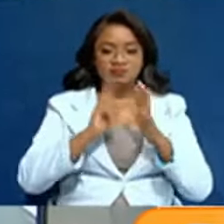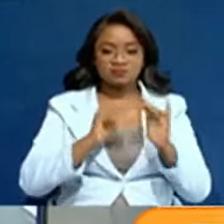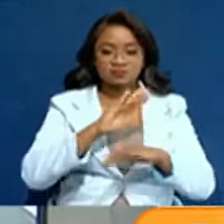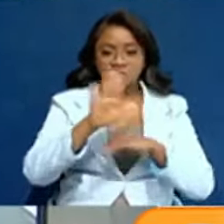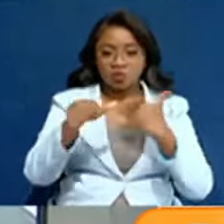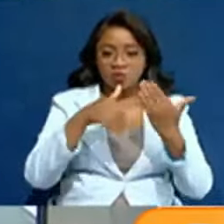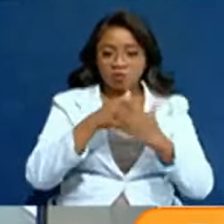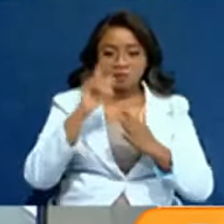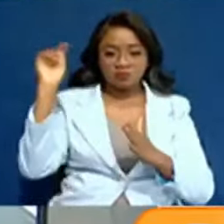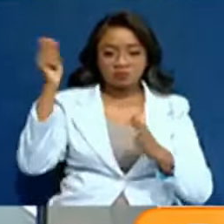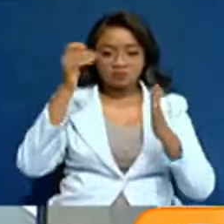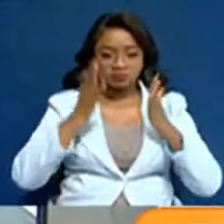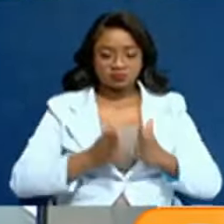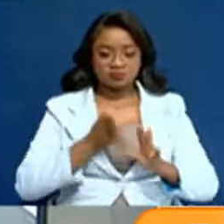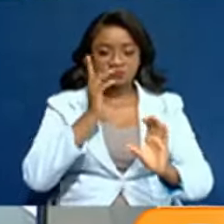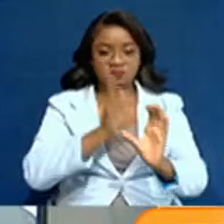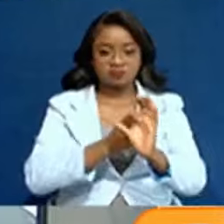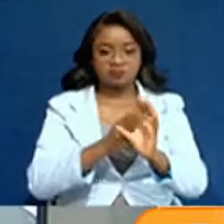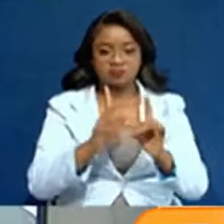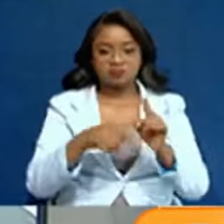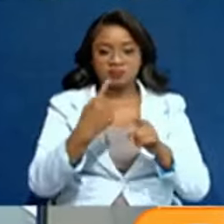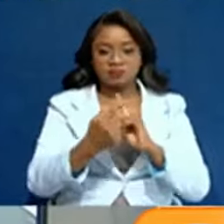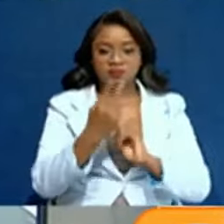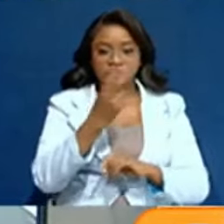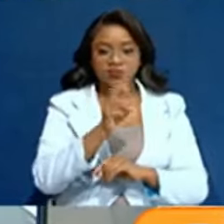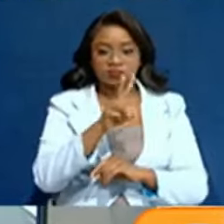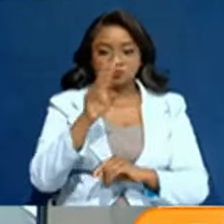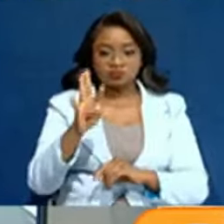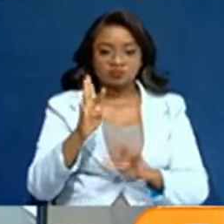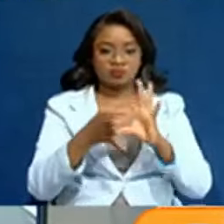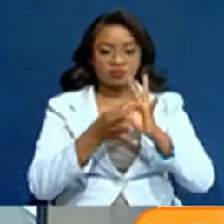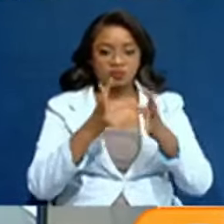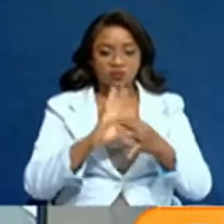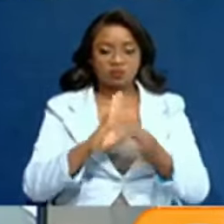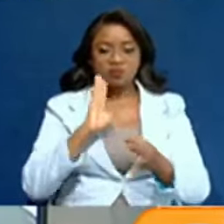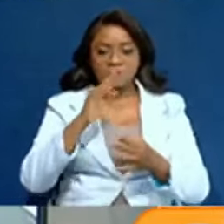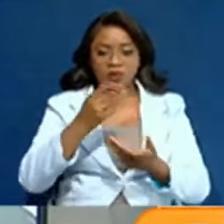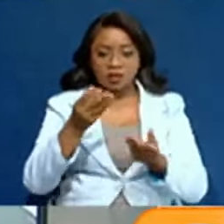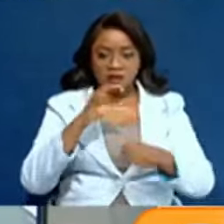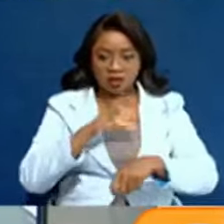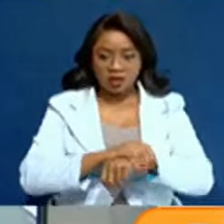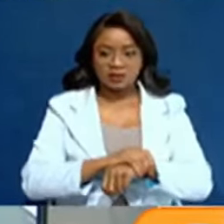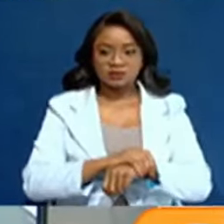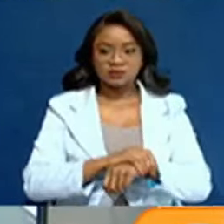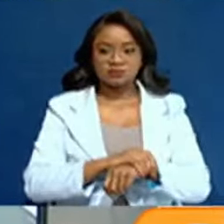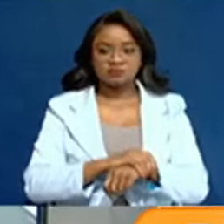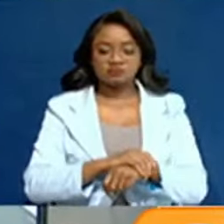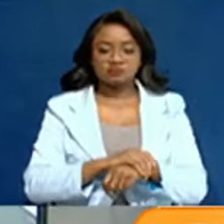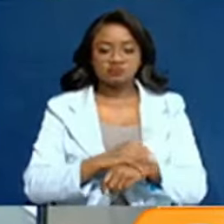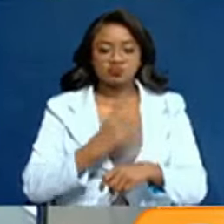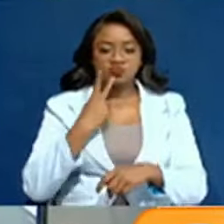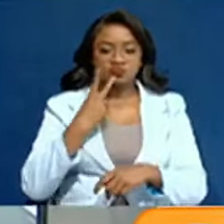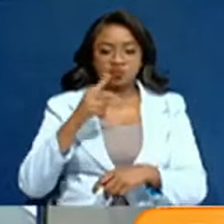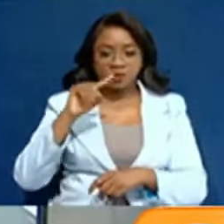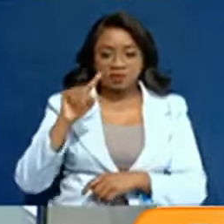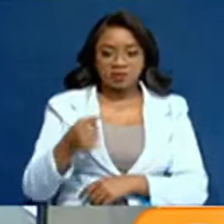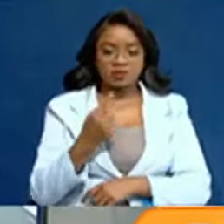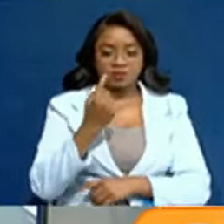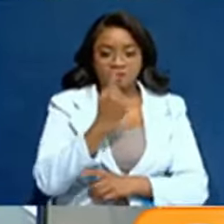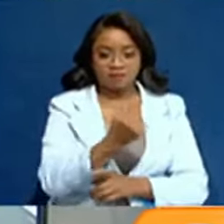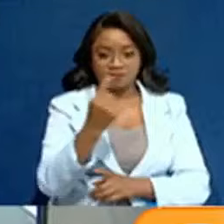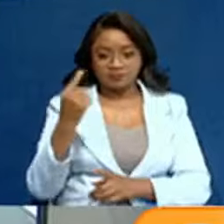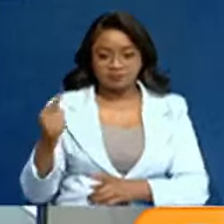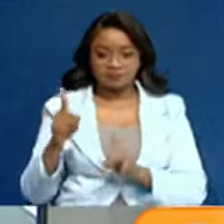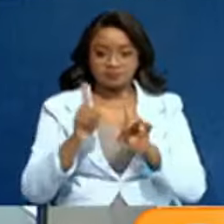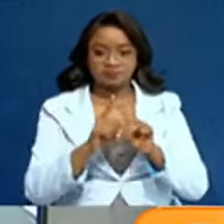Kenyan participants in the 2024 Olympics will receive a cash appreciation of 200,000 shillings each. Citizen TV